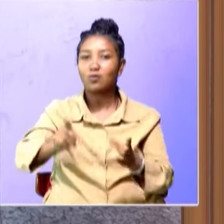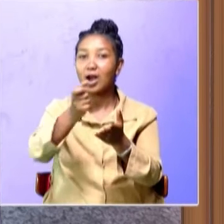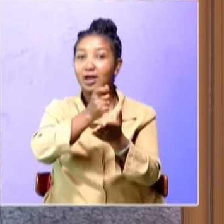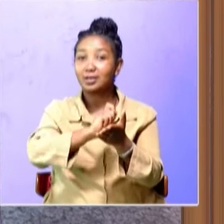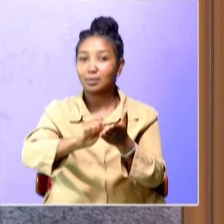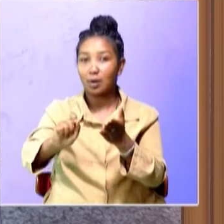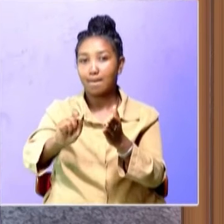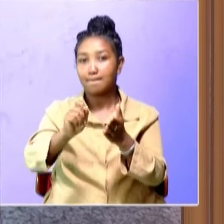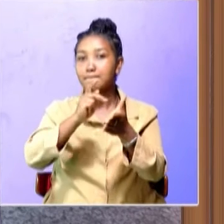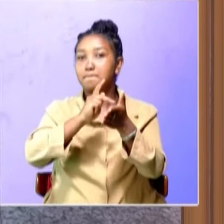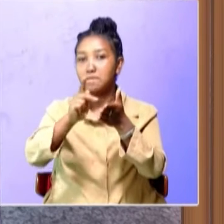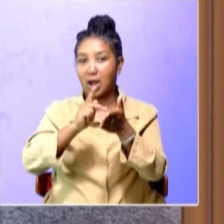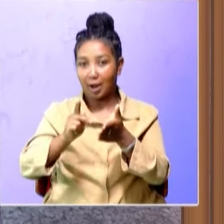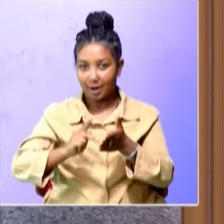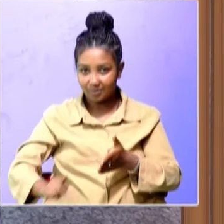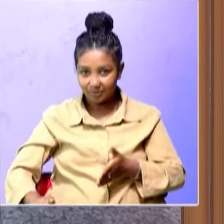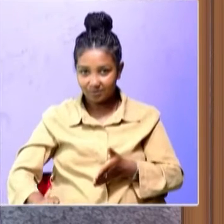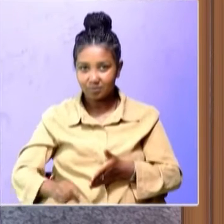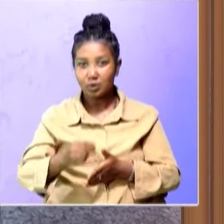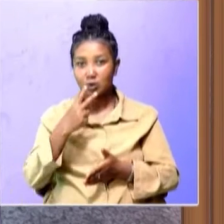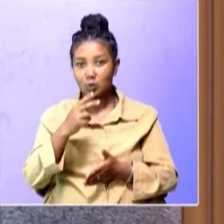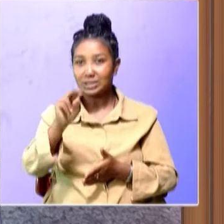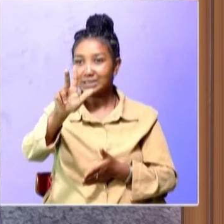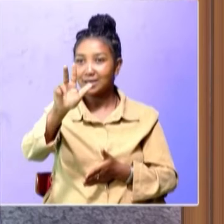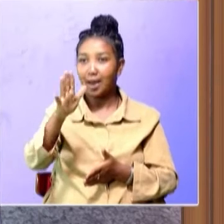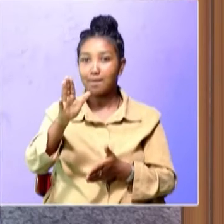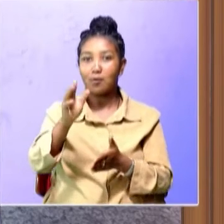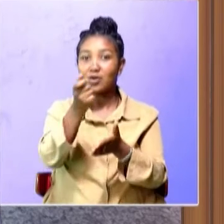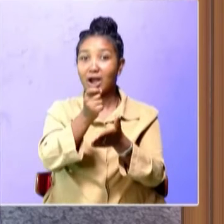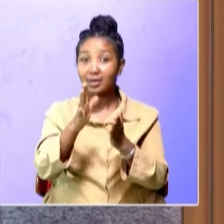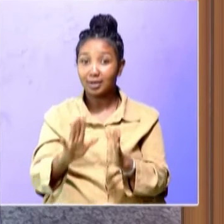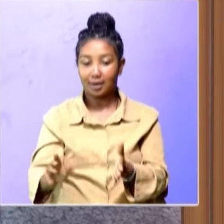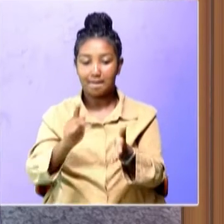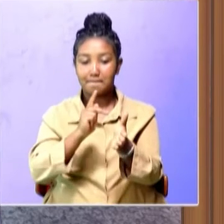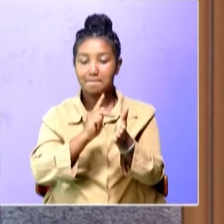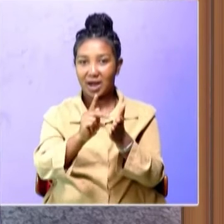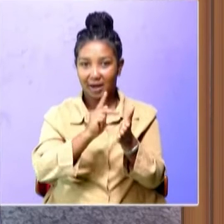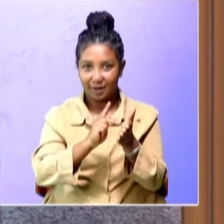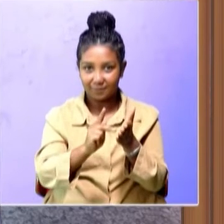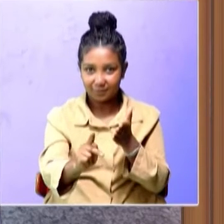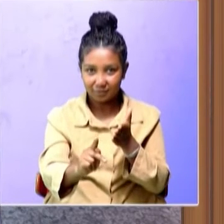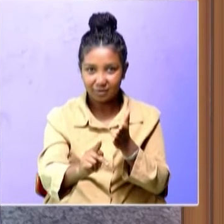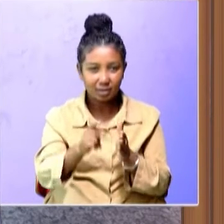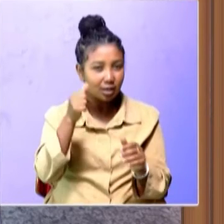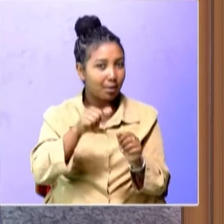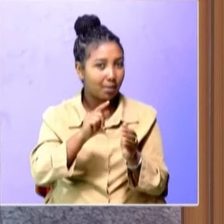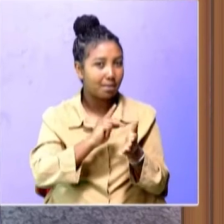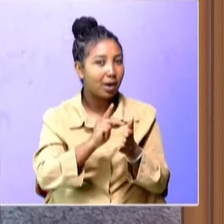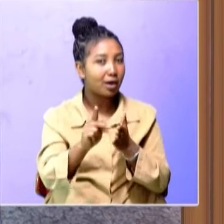writing a paragraph. So far we have seen 3 types of writing a paragraph. Do you remember